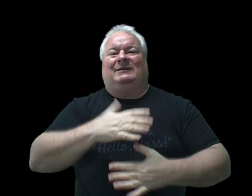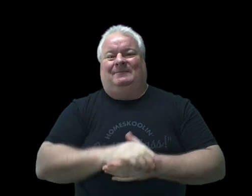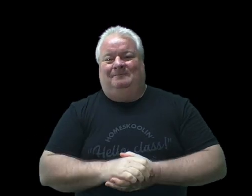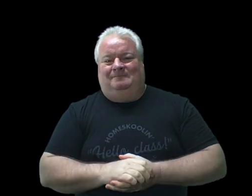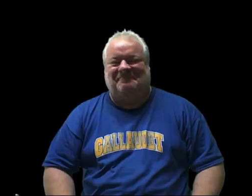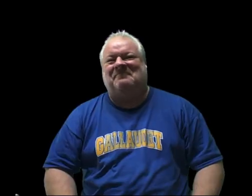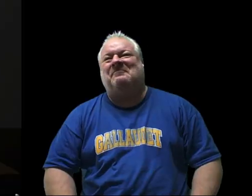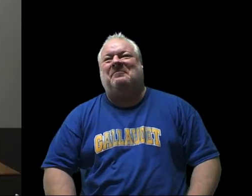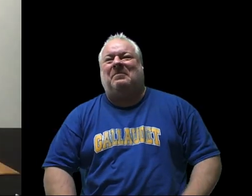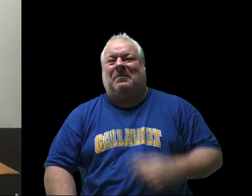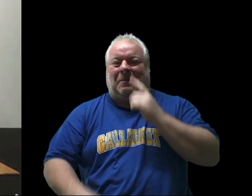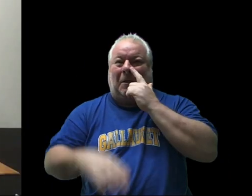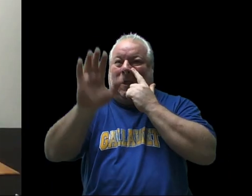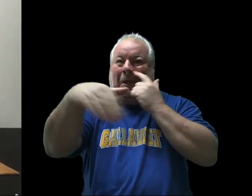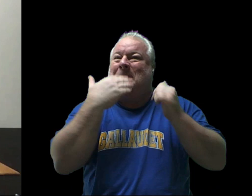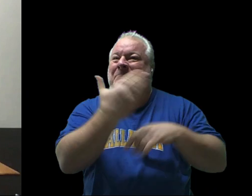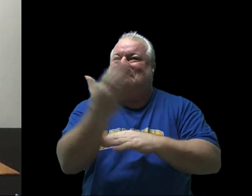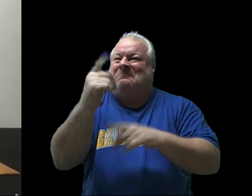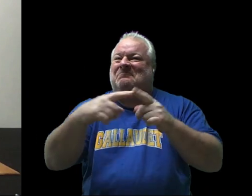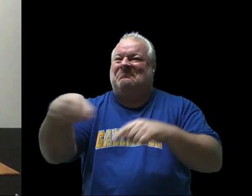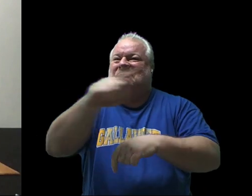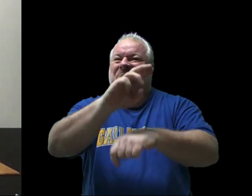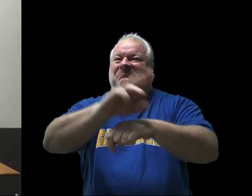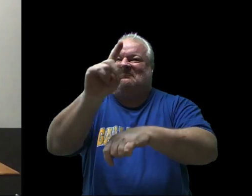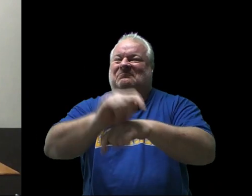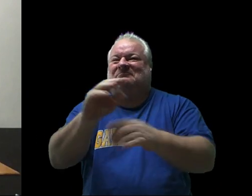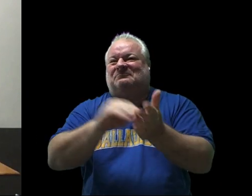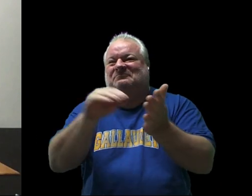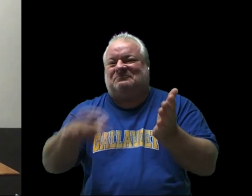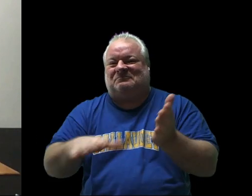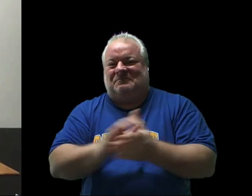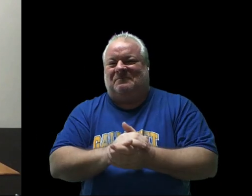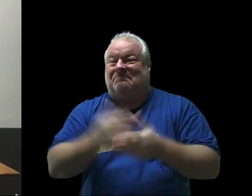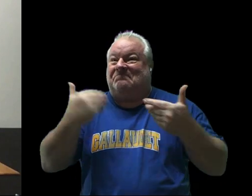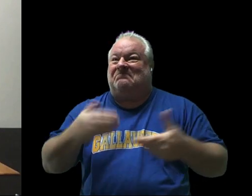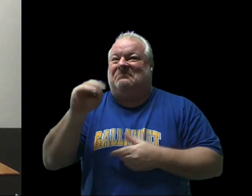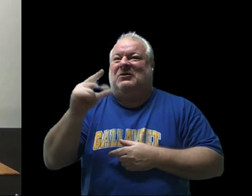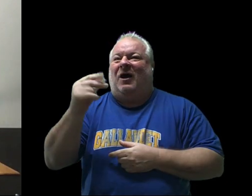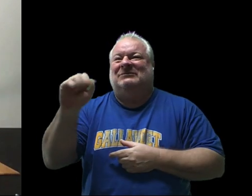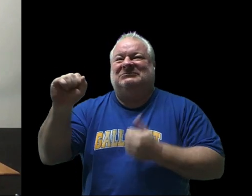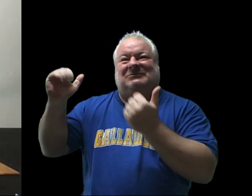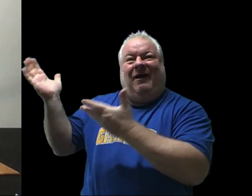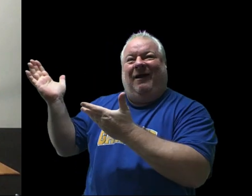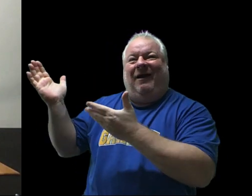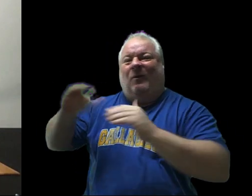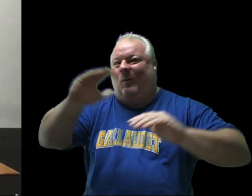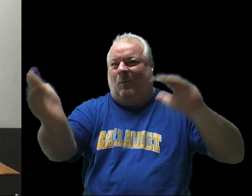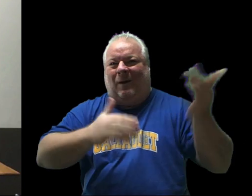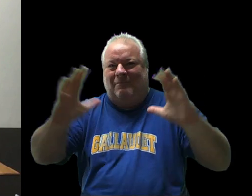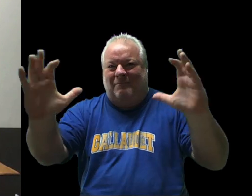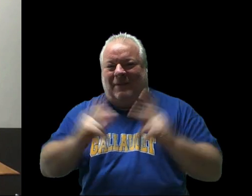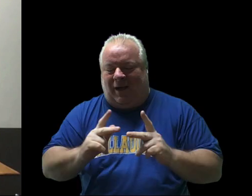breathing. Well, good morning, Raymond Temple students. Mr. Goss, welcome